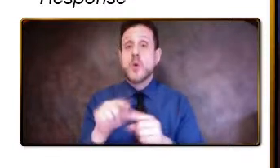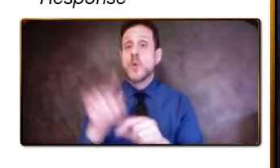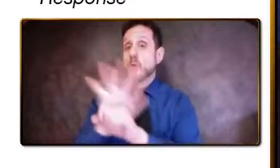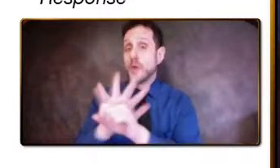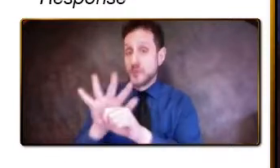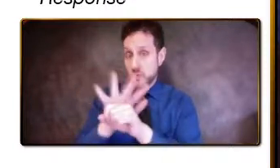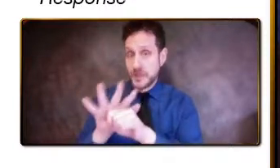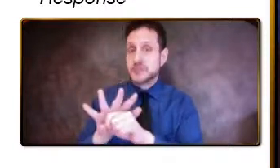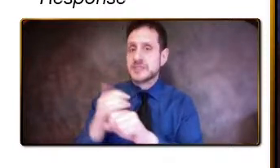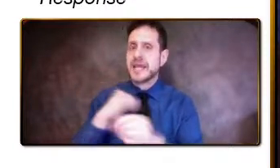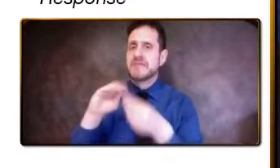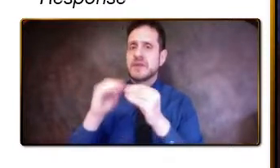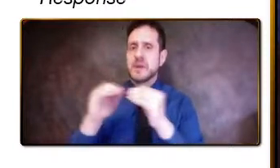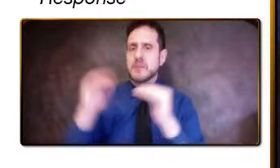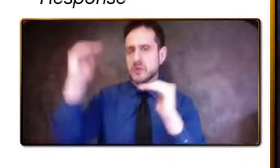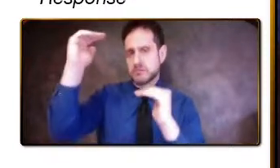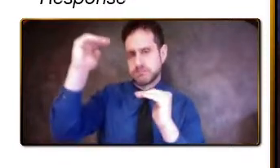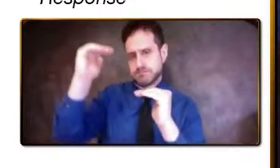1 standards.